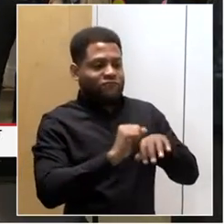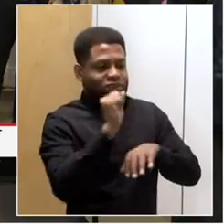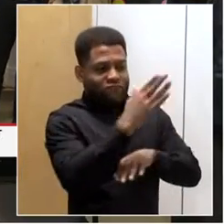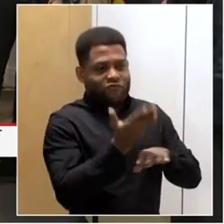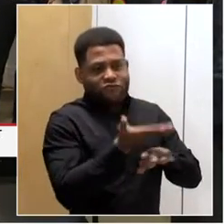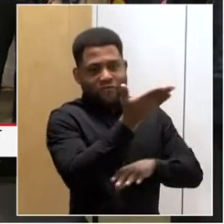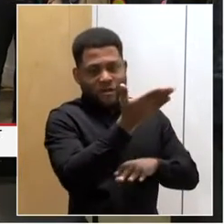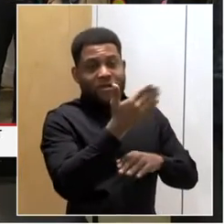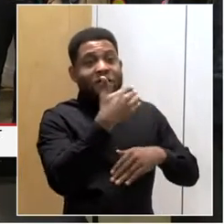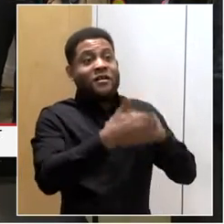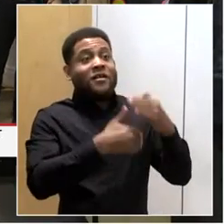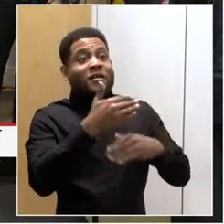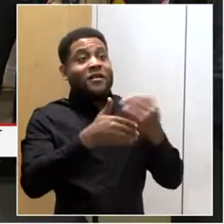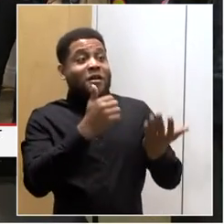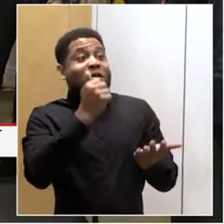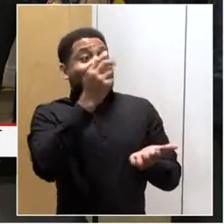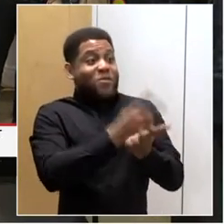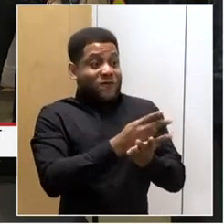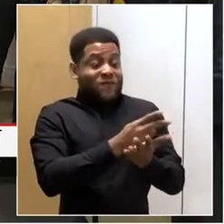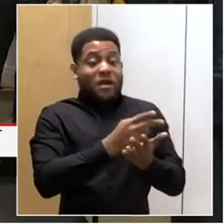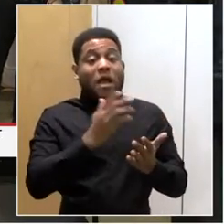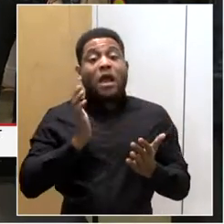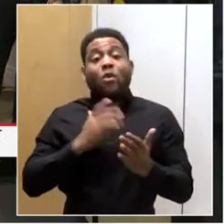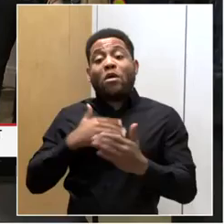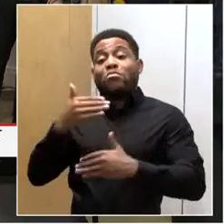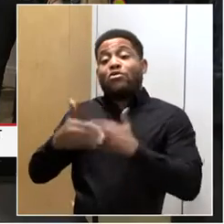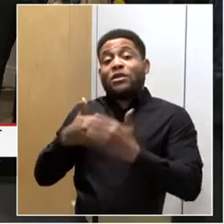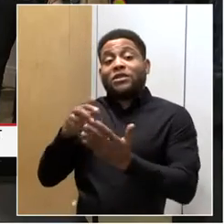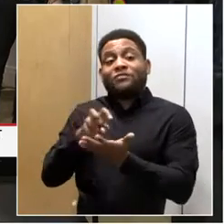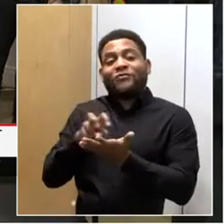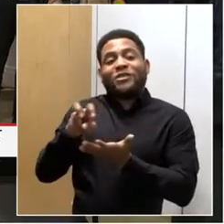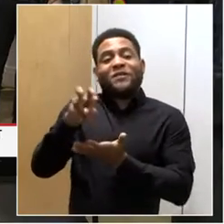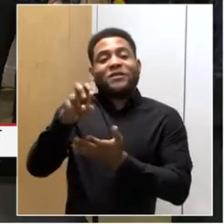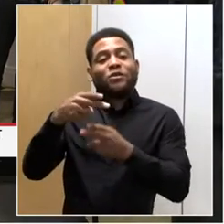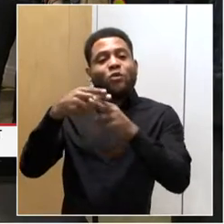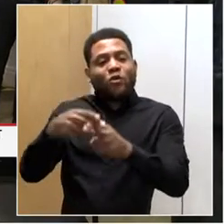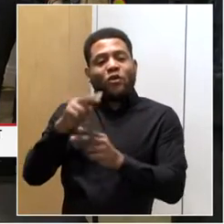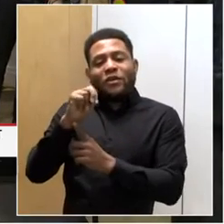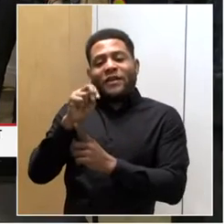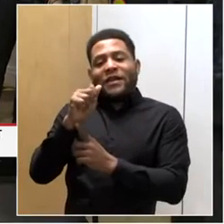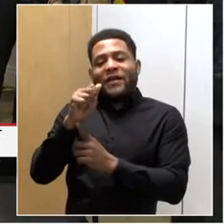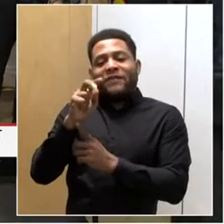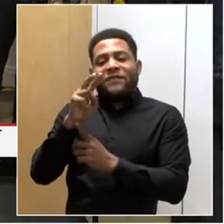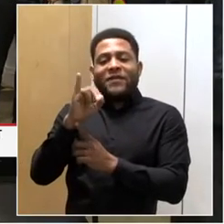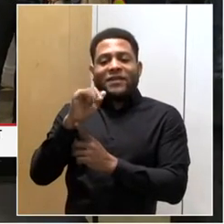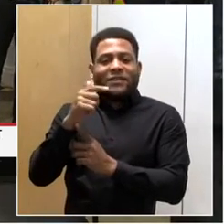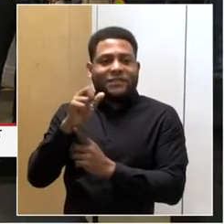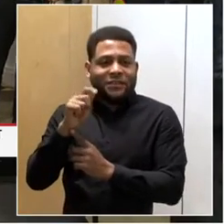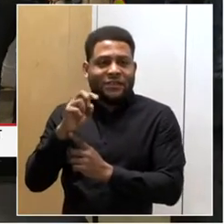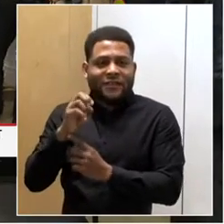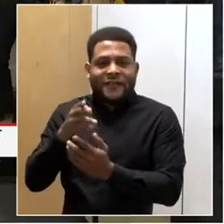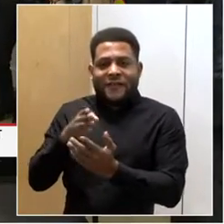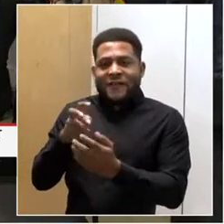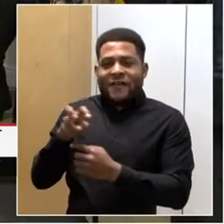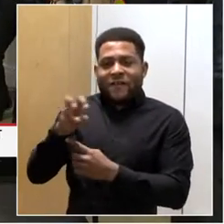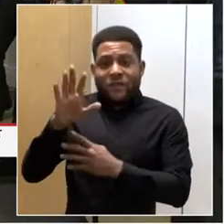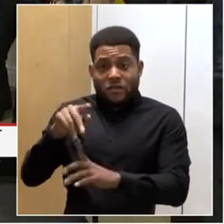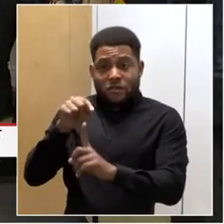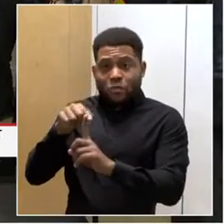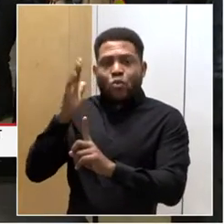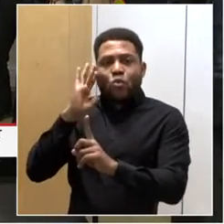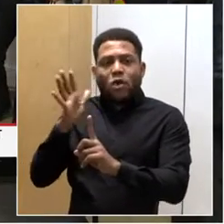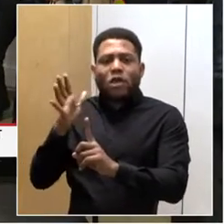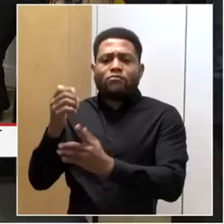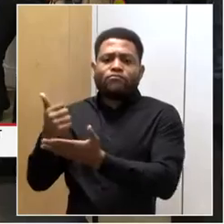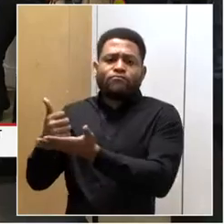process navigators, and we're just calling them navigators now, and this will be more formally announced, but we've got a group of people that are there. Their sole job